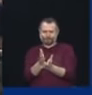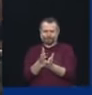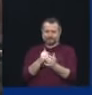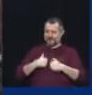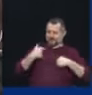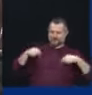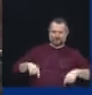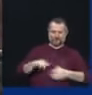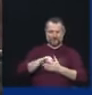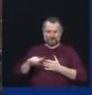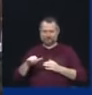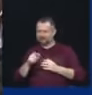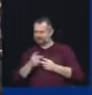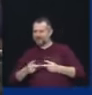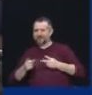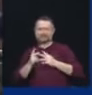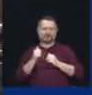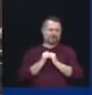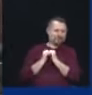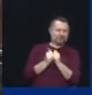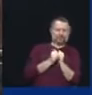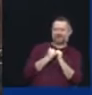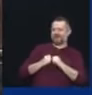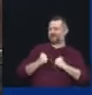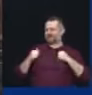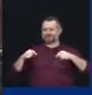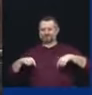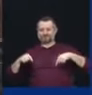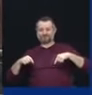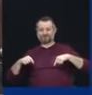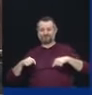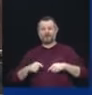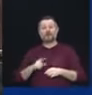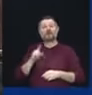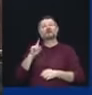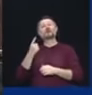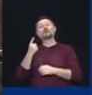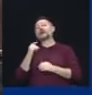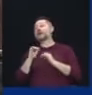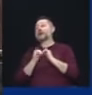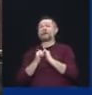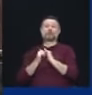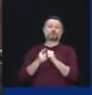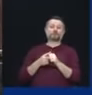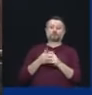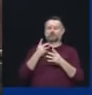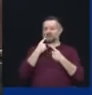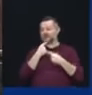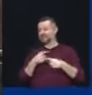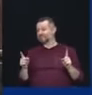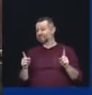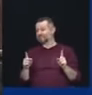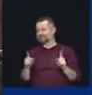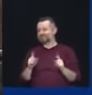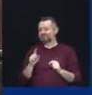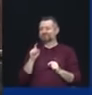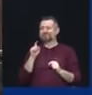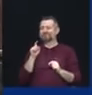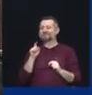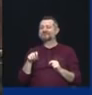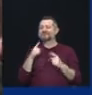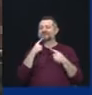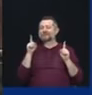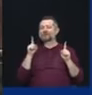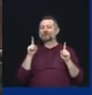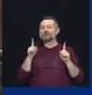this life together. And the only way to succeed is to succeed together.